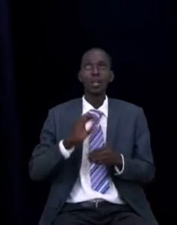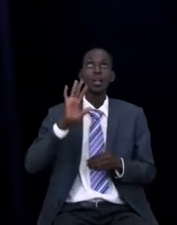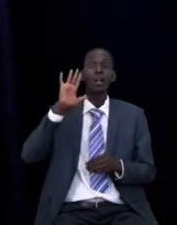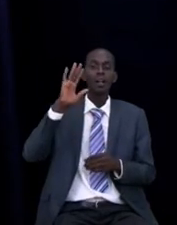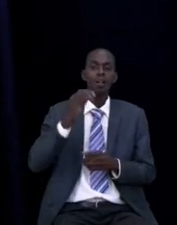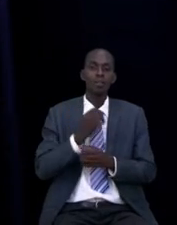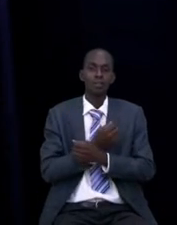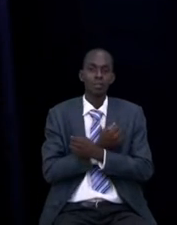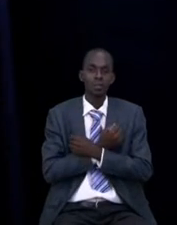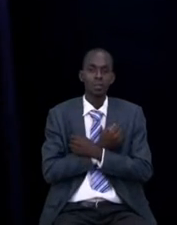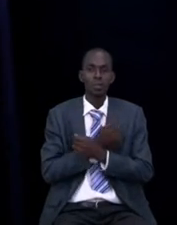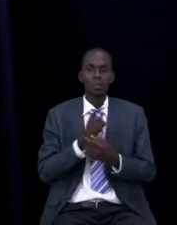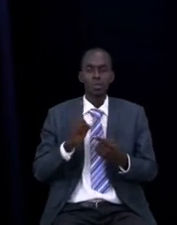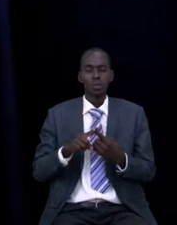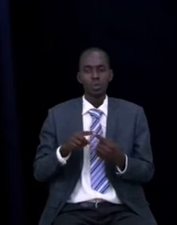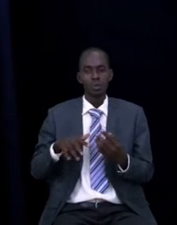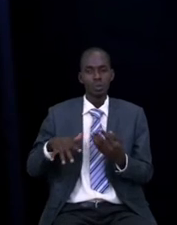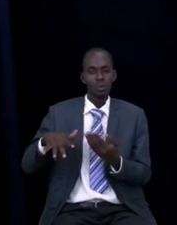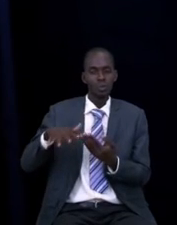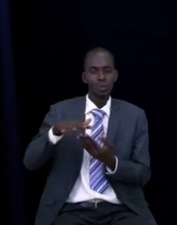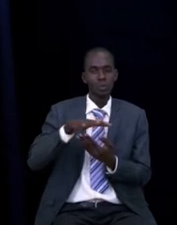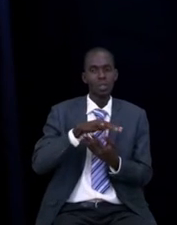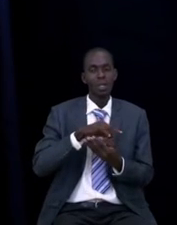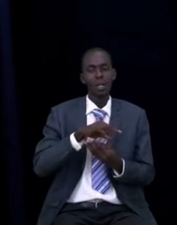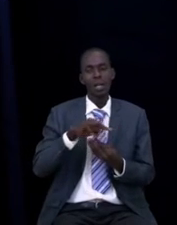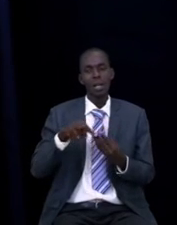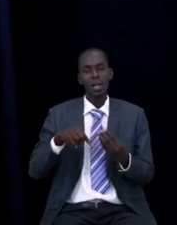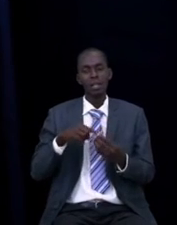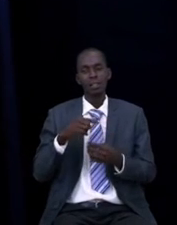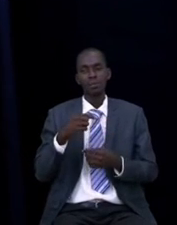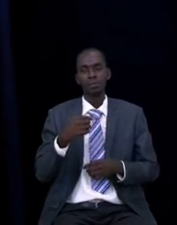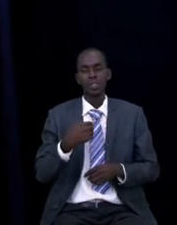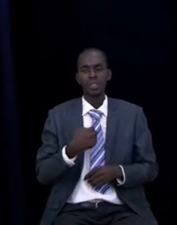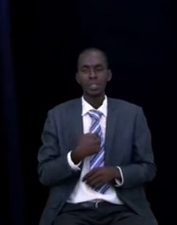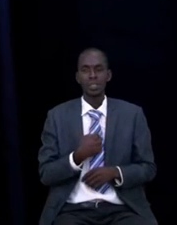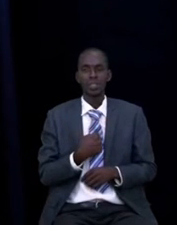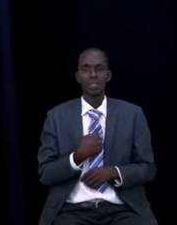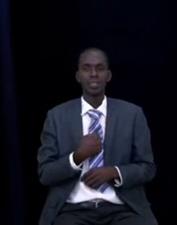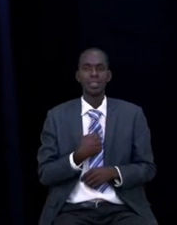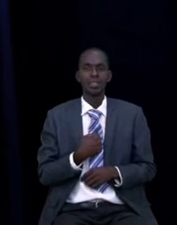your love to those around me.